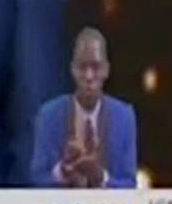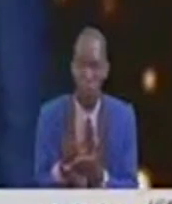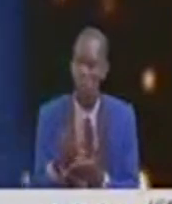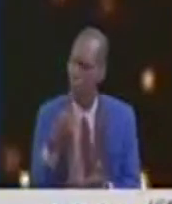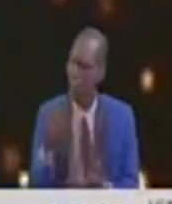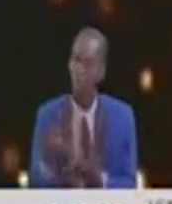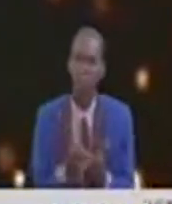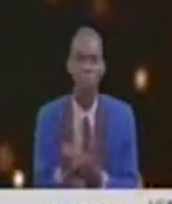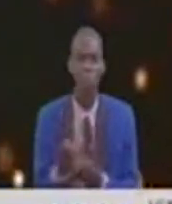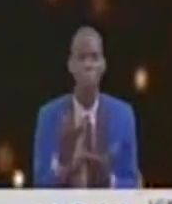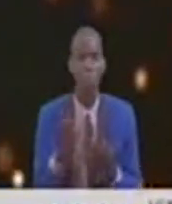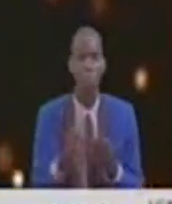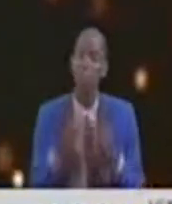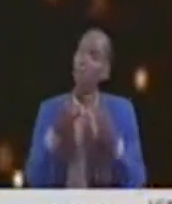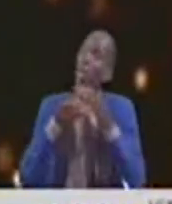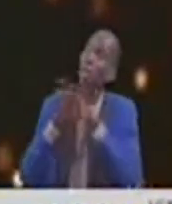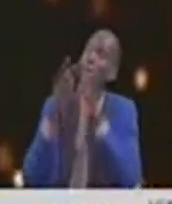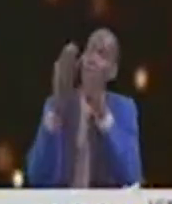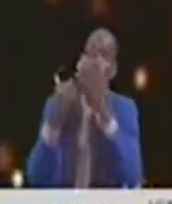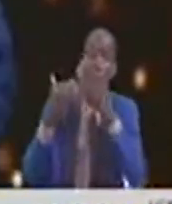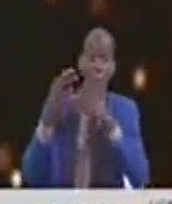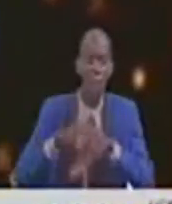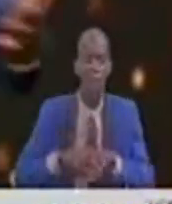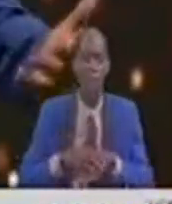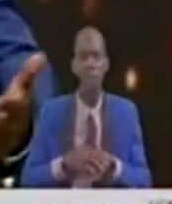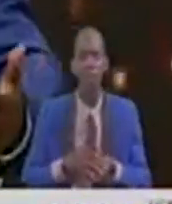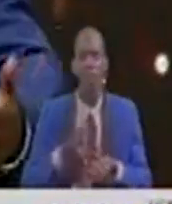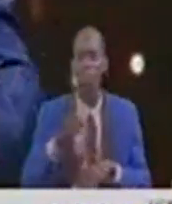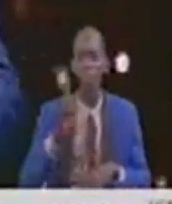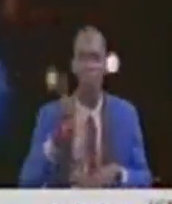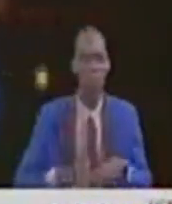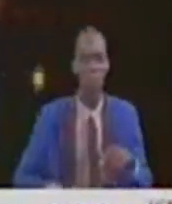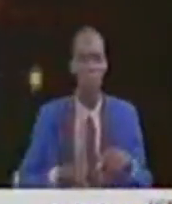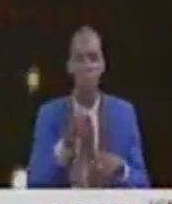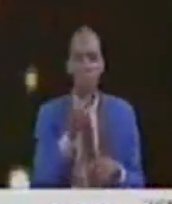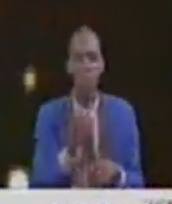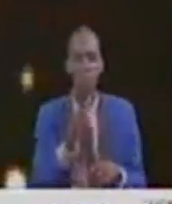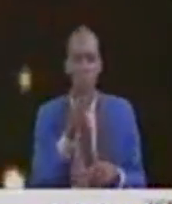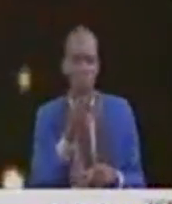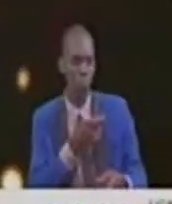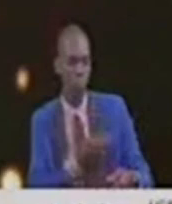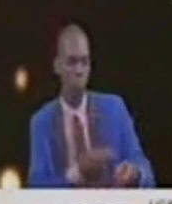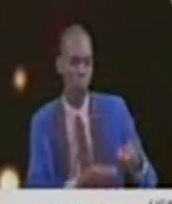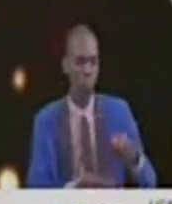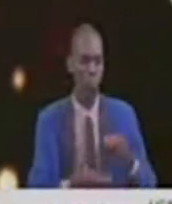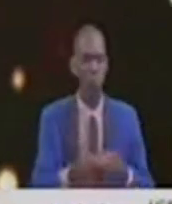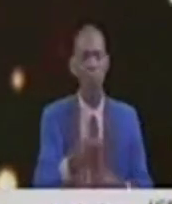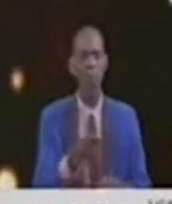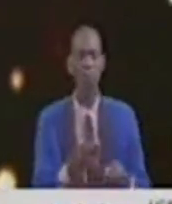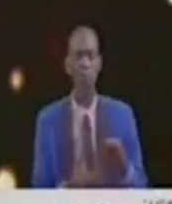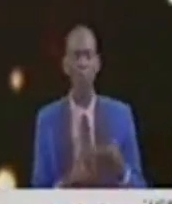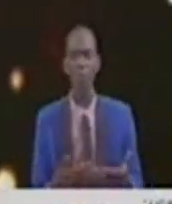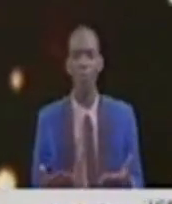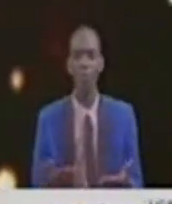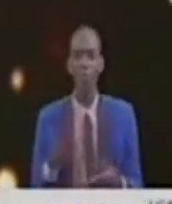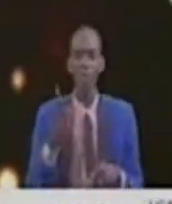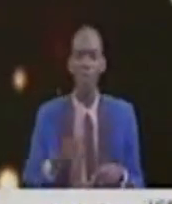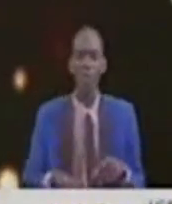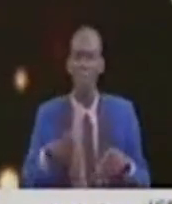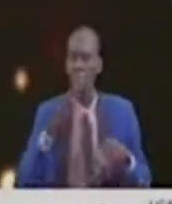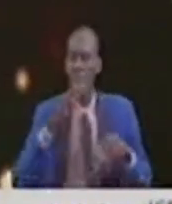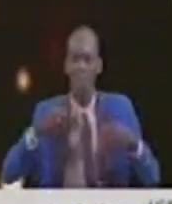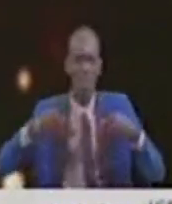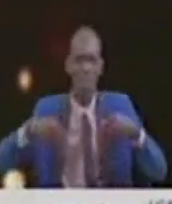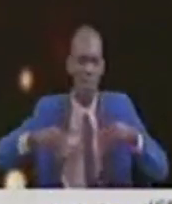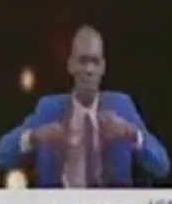to heaven, those who trade in lying and those who kind of the merchandise of lying, they